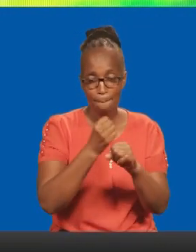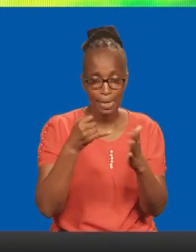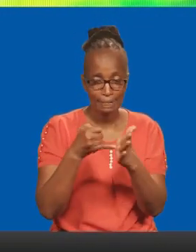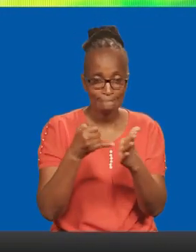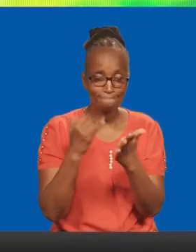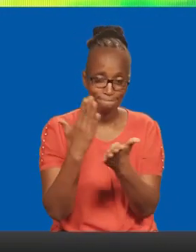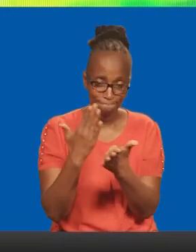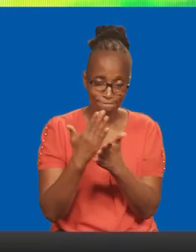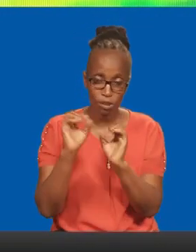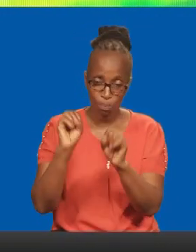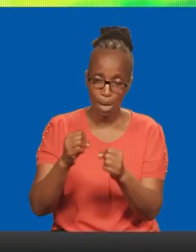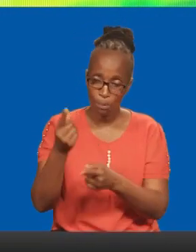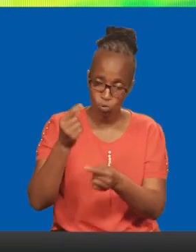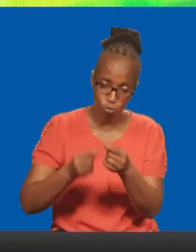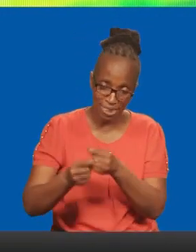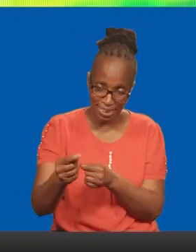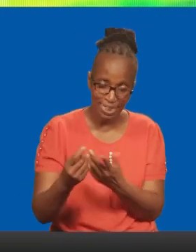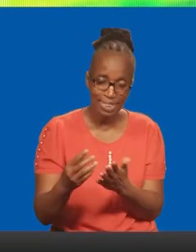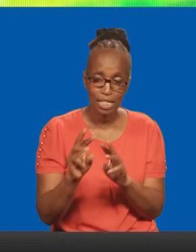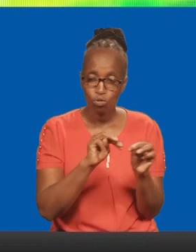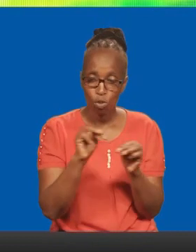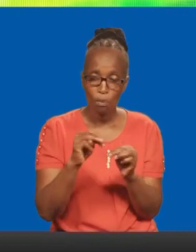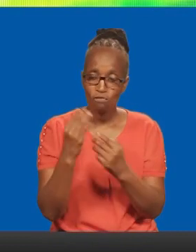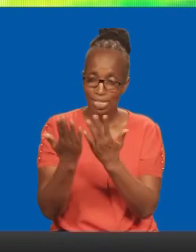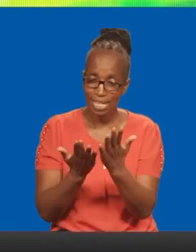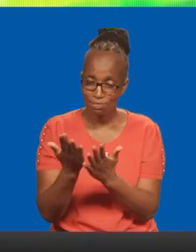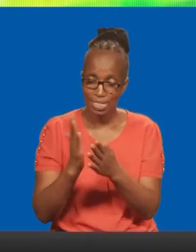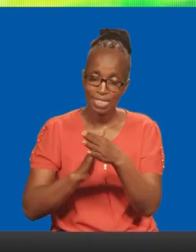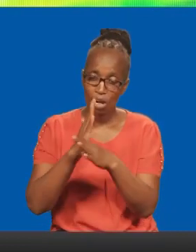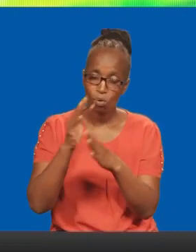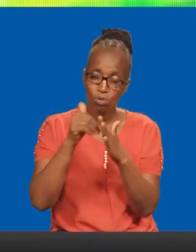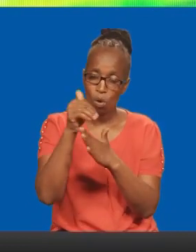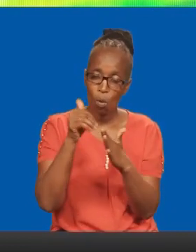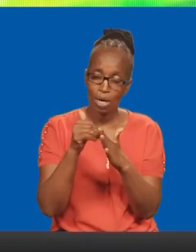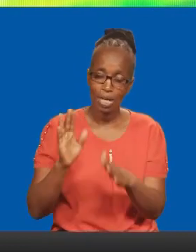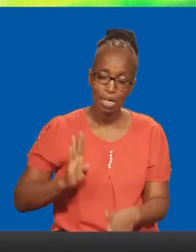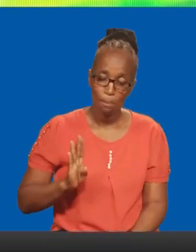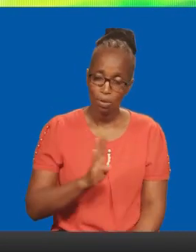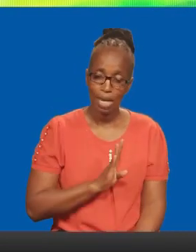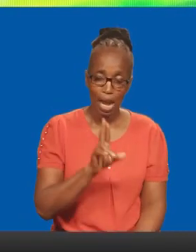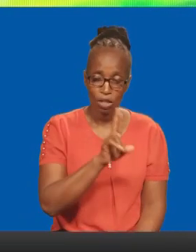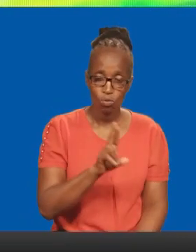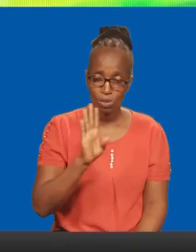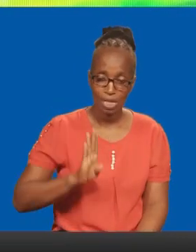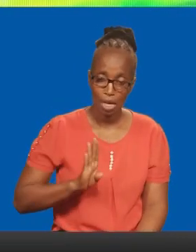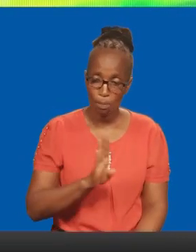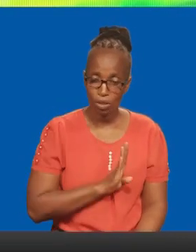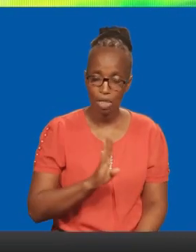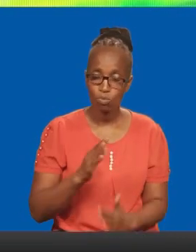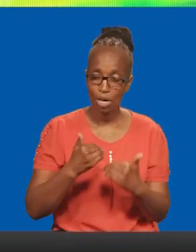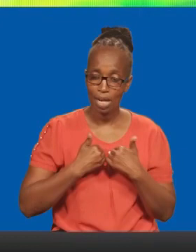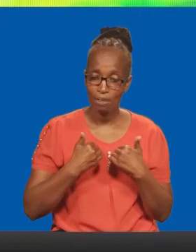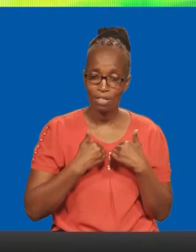for us to be able to trade, to move goods, to move services across our borders, and use the borders we have as